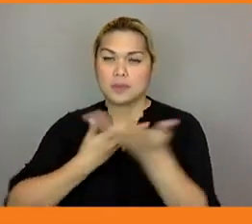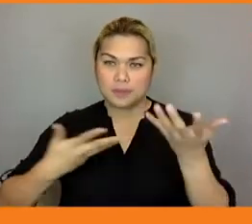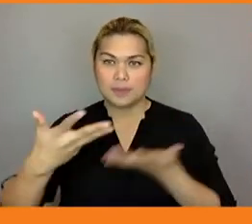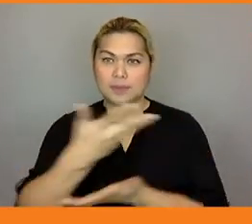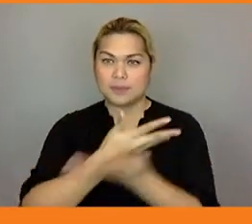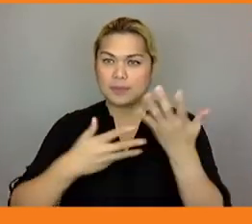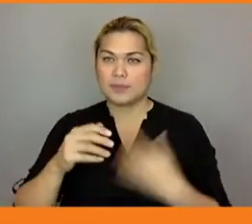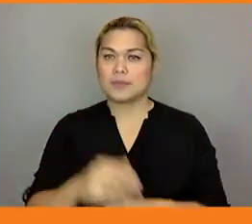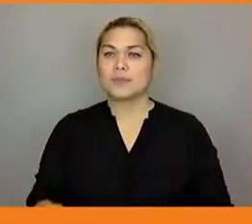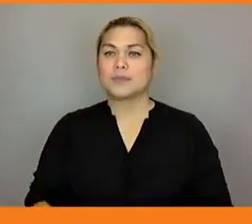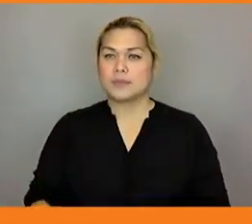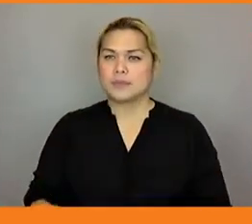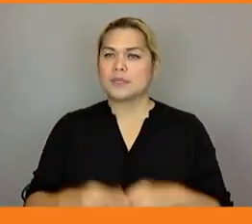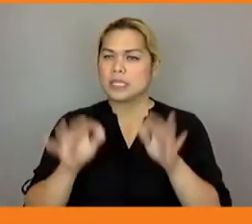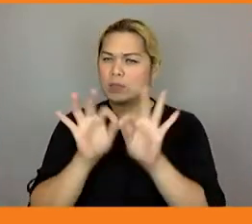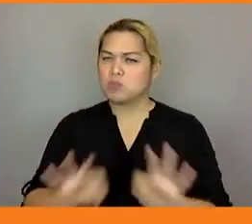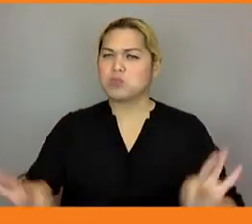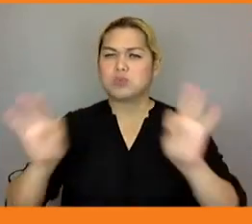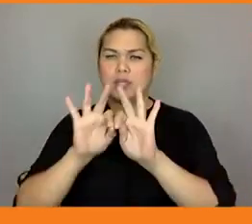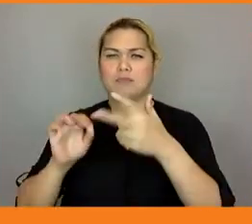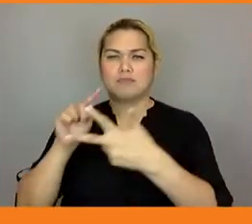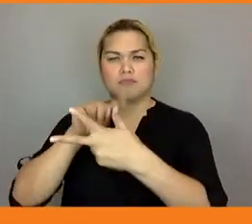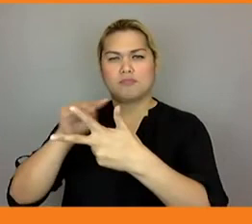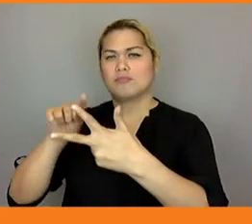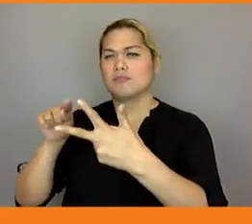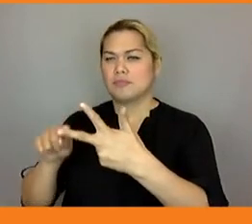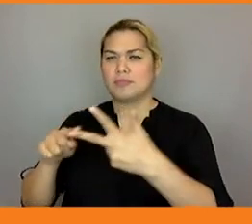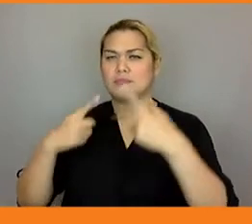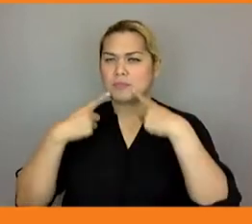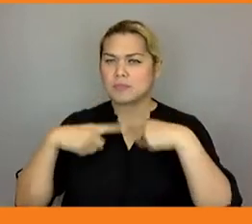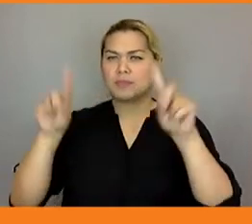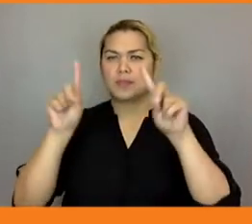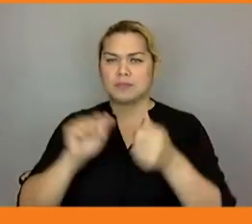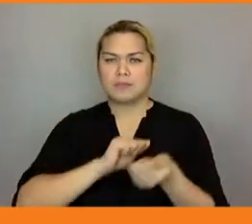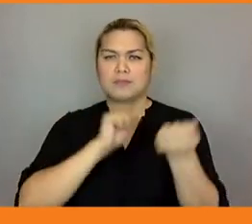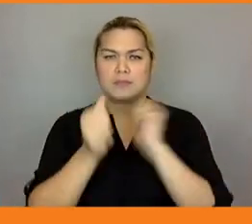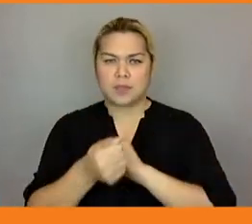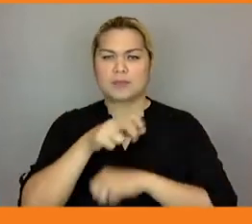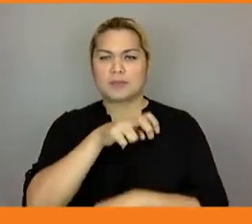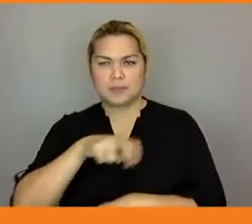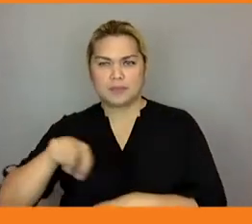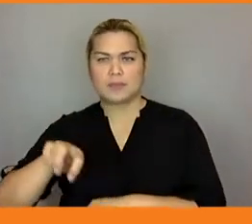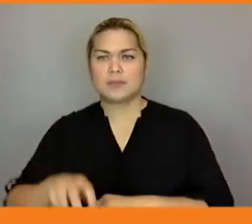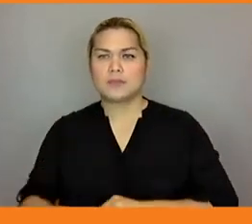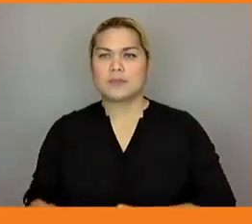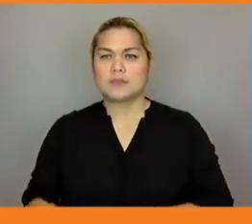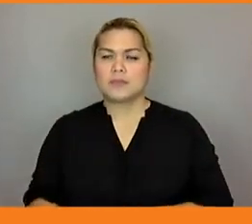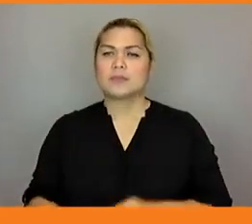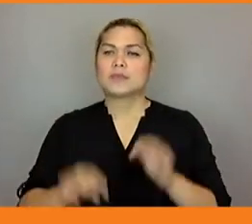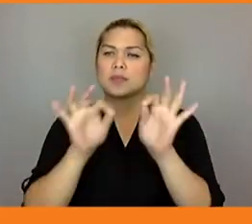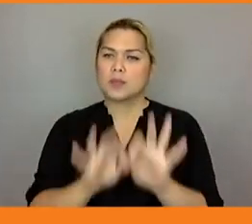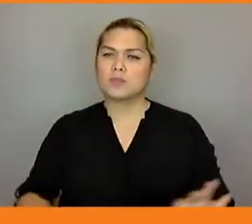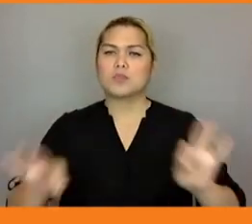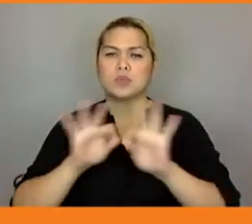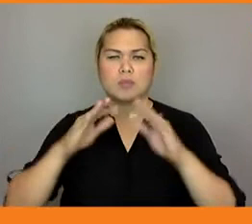a successful just transition. In this regard, it is necessary to have more dialogue on this area at